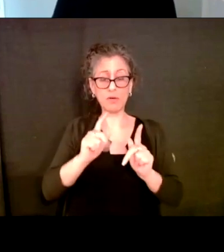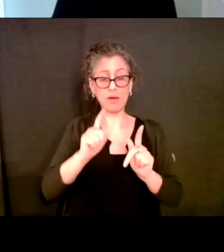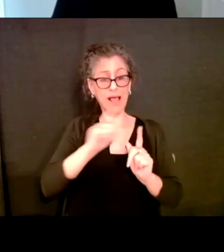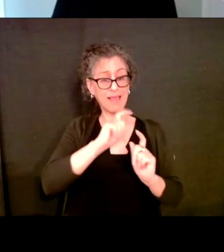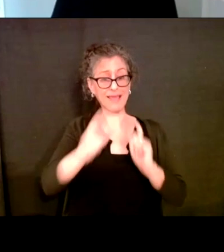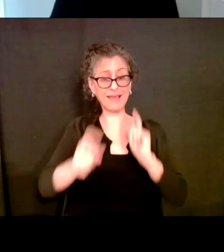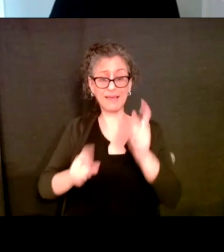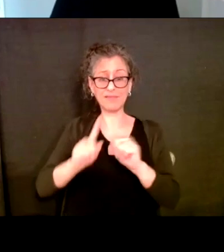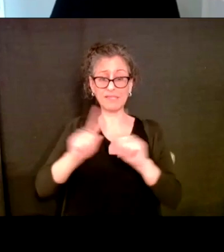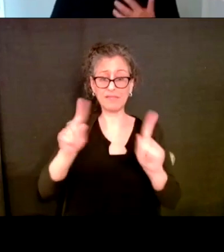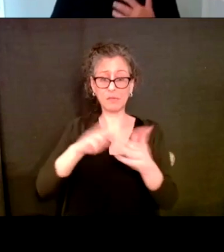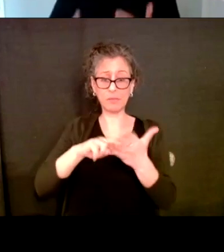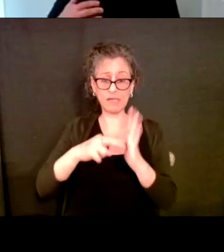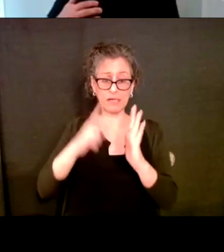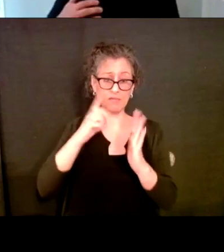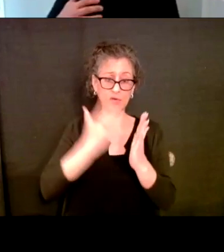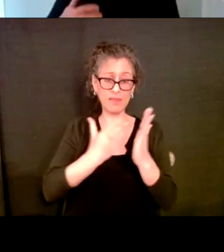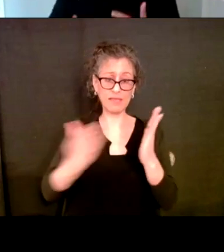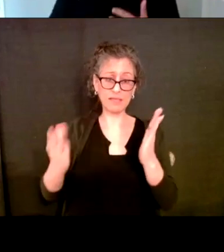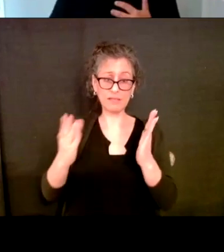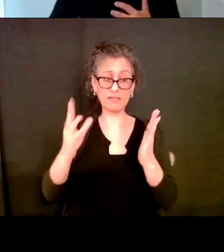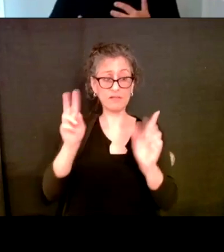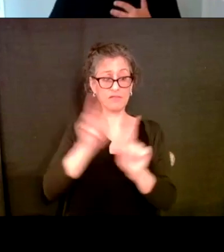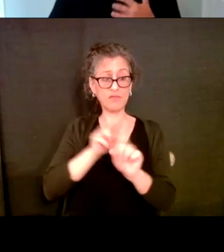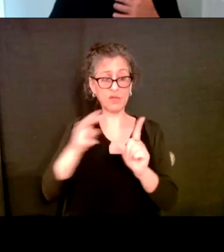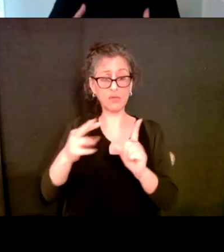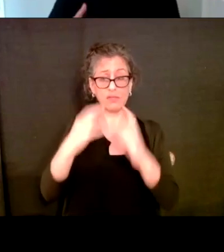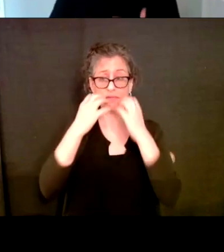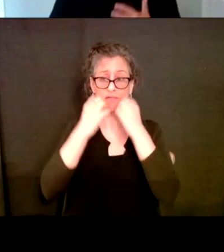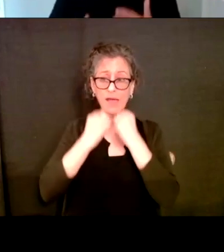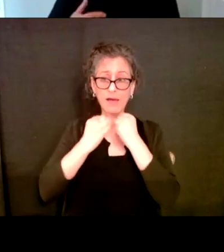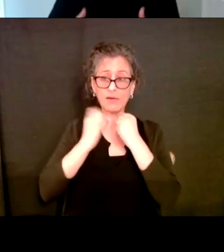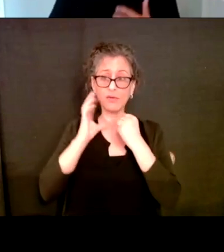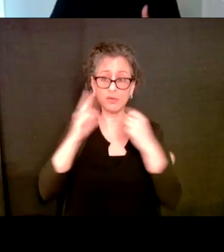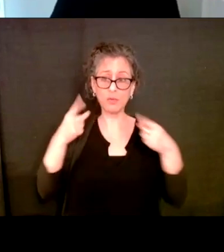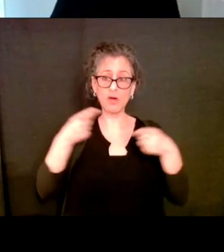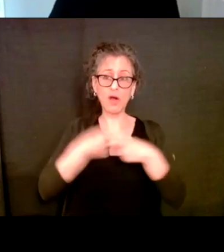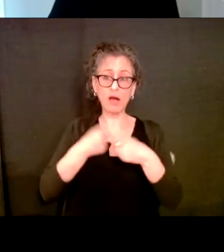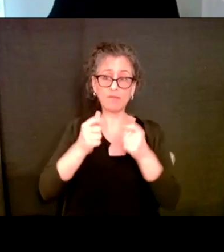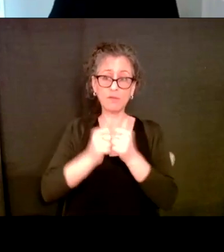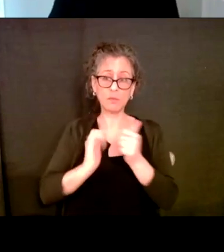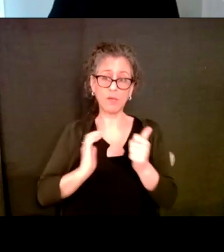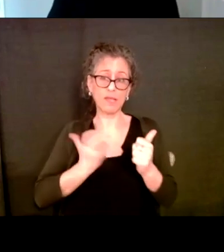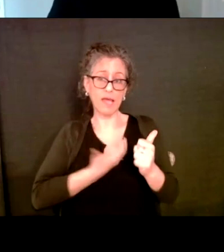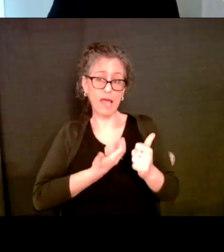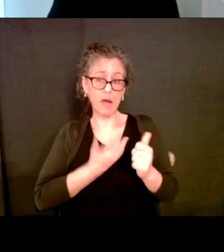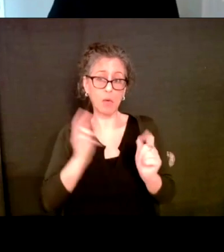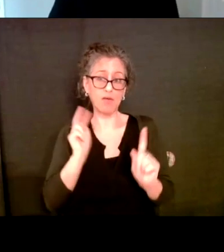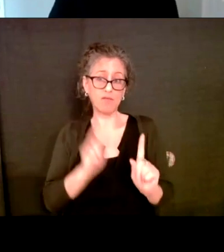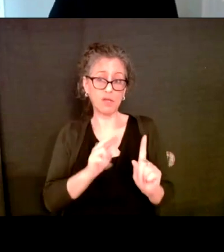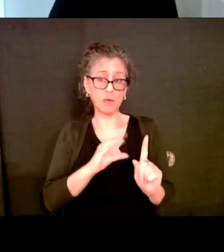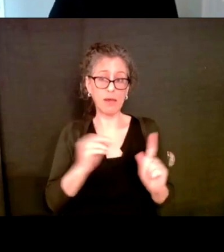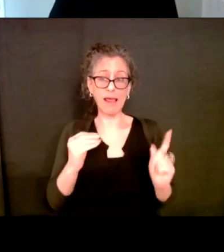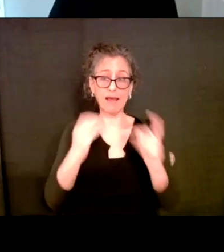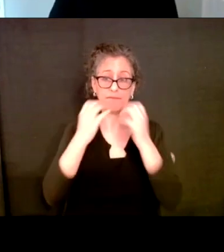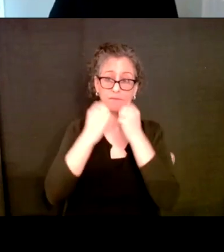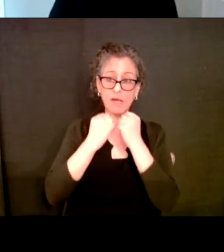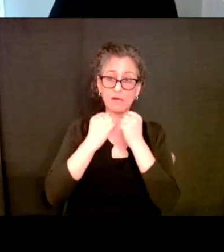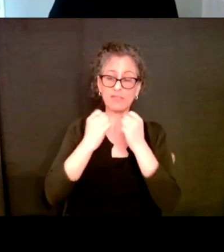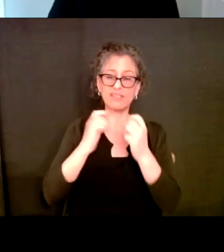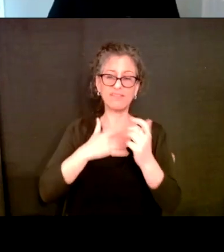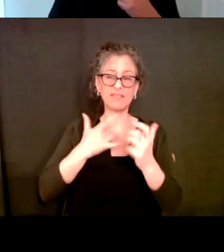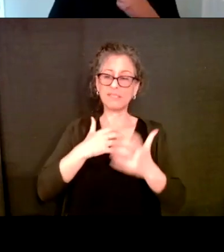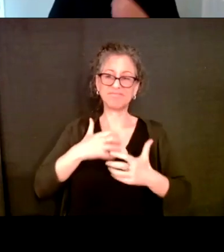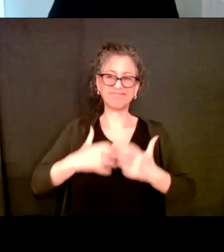them. And sometimes those views and values are going to conflict with our own views and values and create some sense of